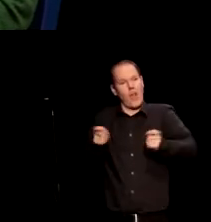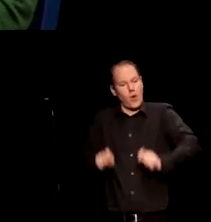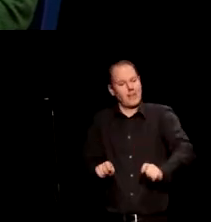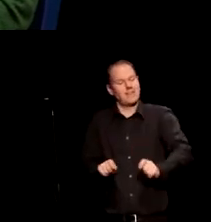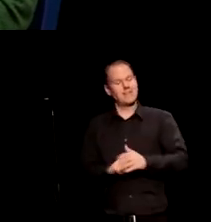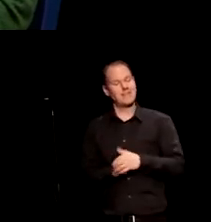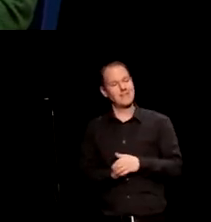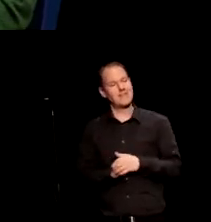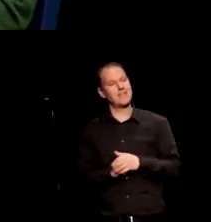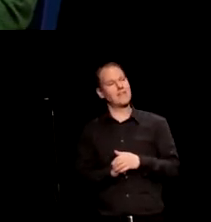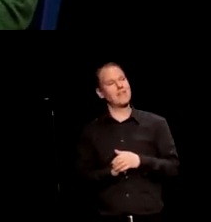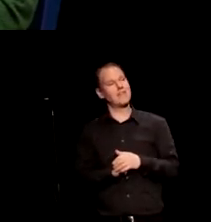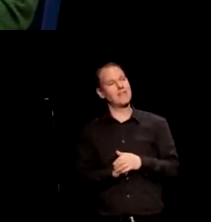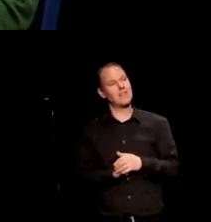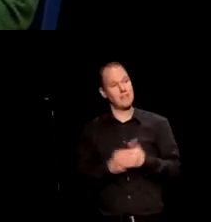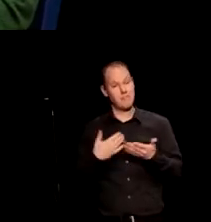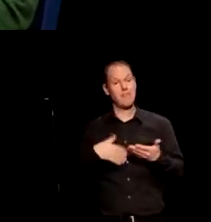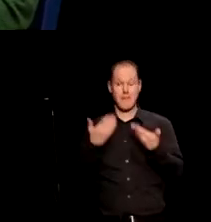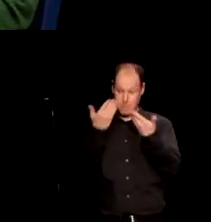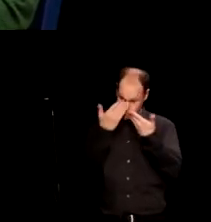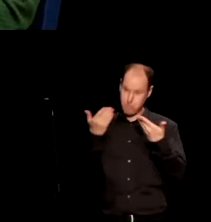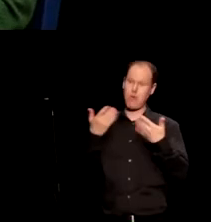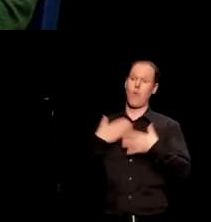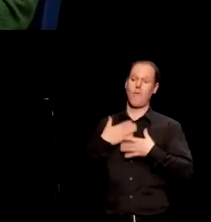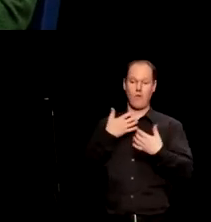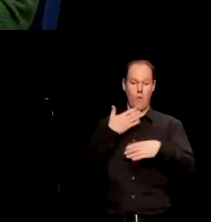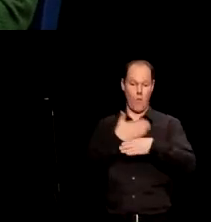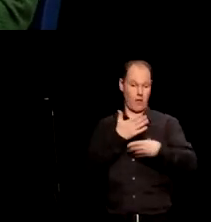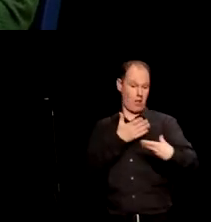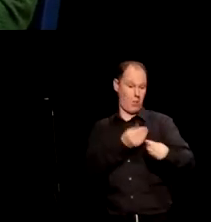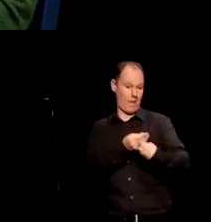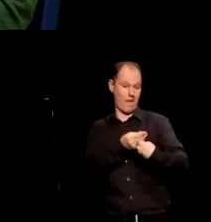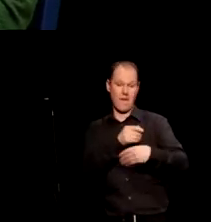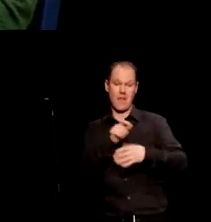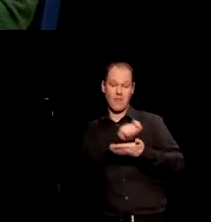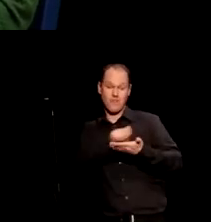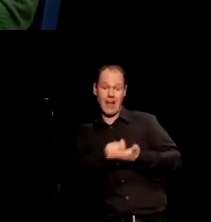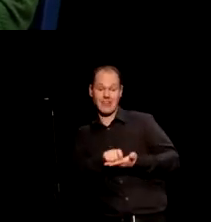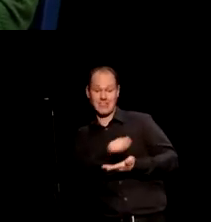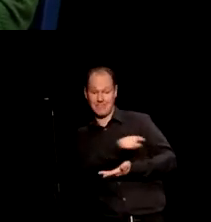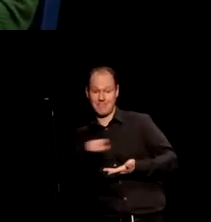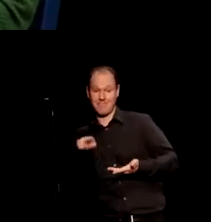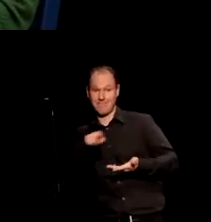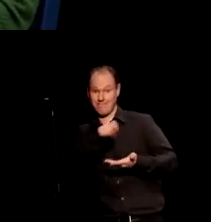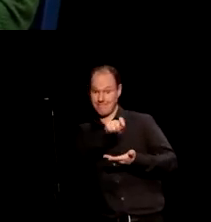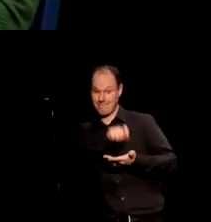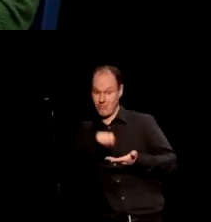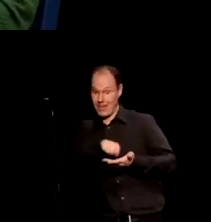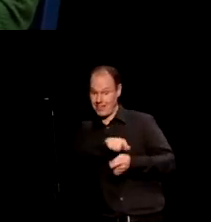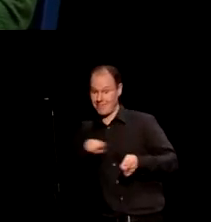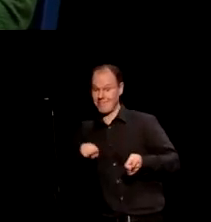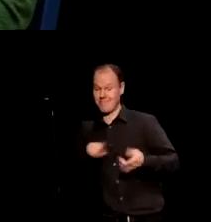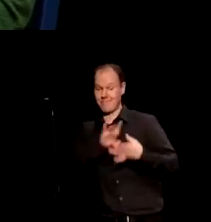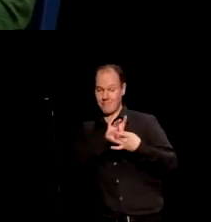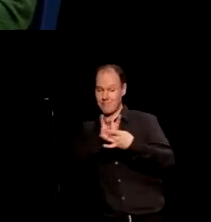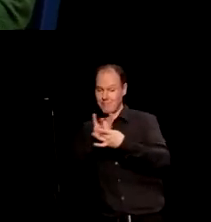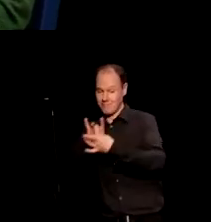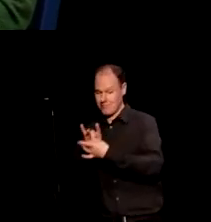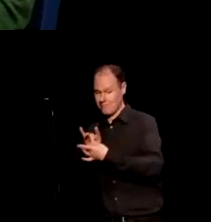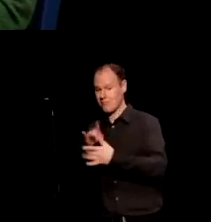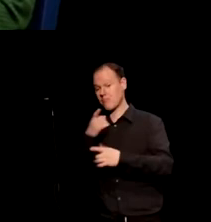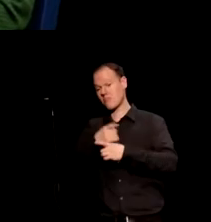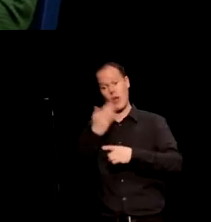I had the honour of working with a lot of writers. And one of the things I say and work with in terms of